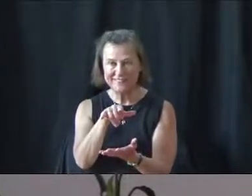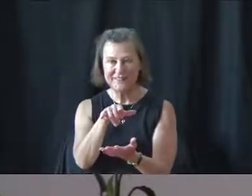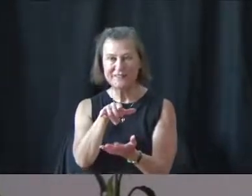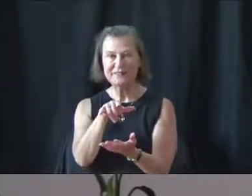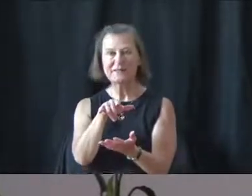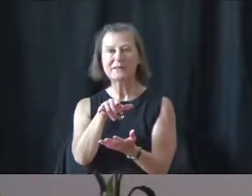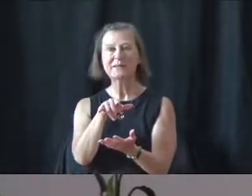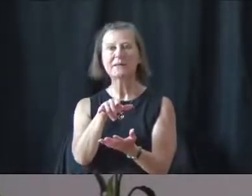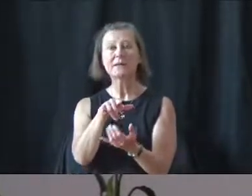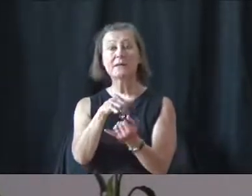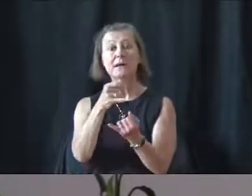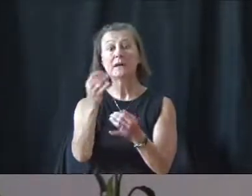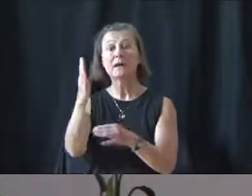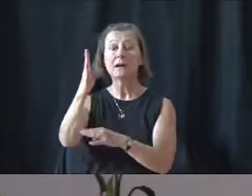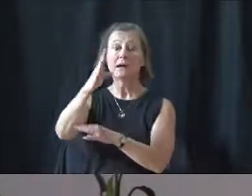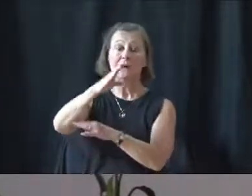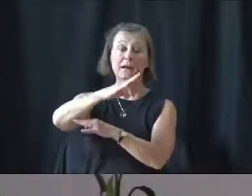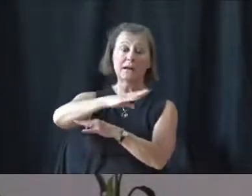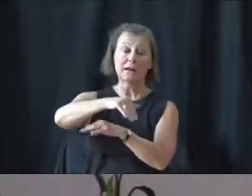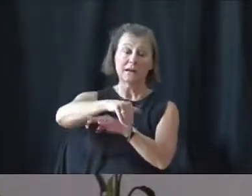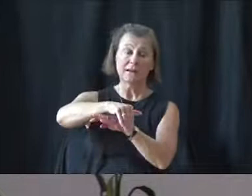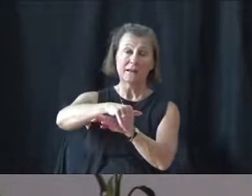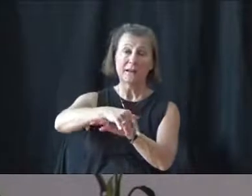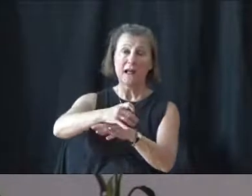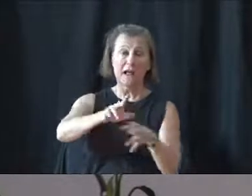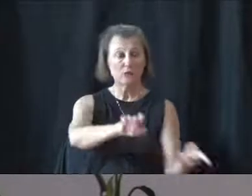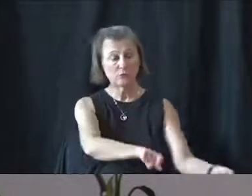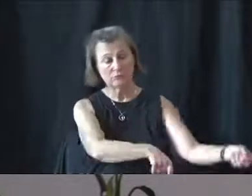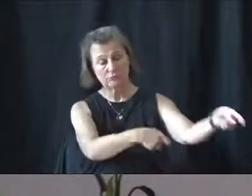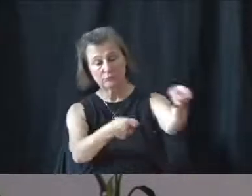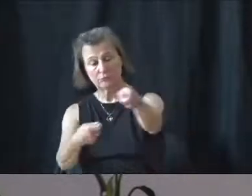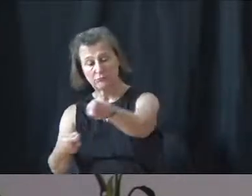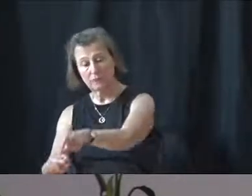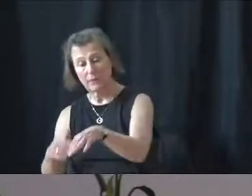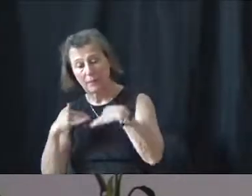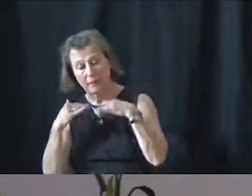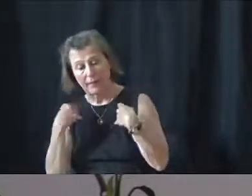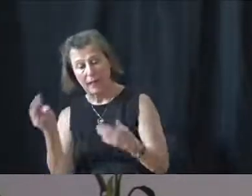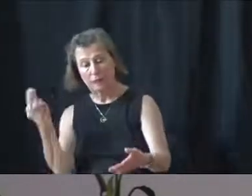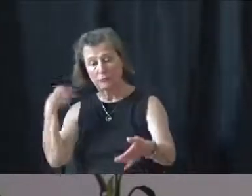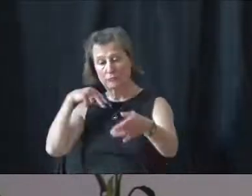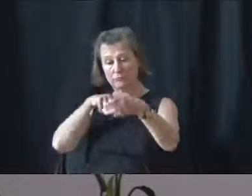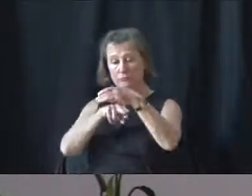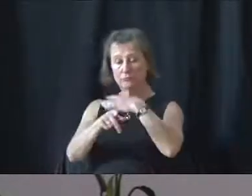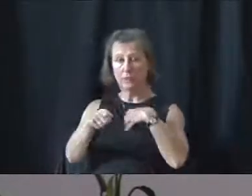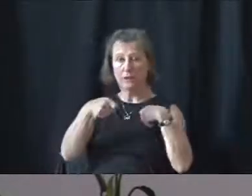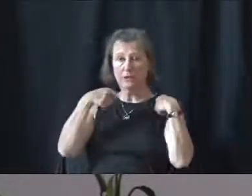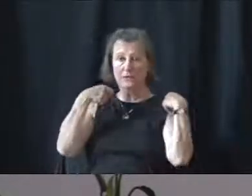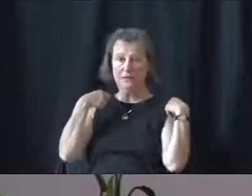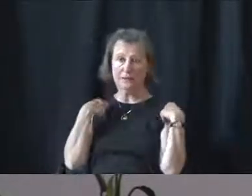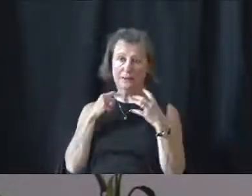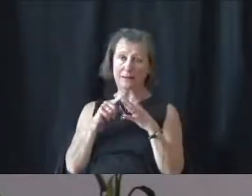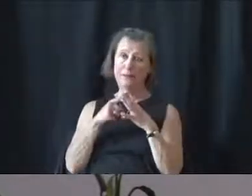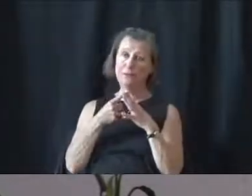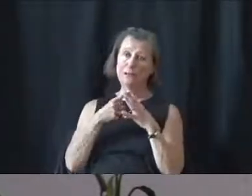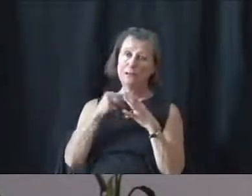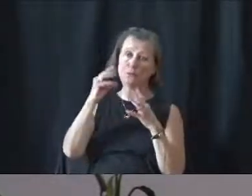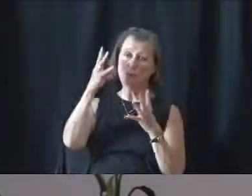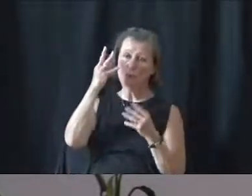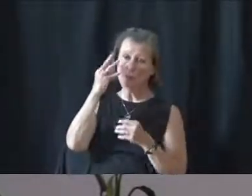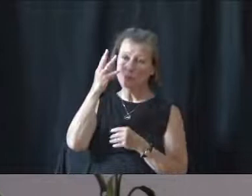And at the end of the day, as you pull down the blankets and climb into bed and begin to drift